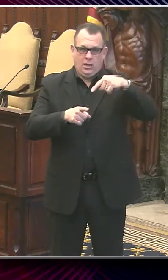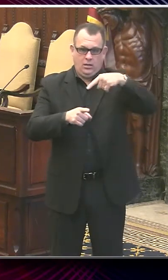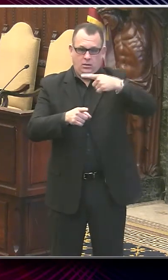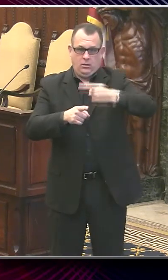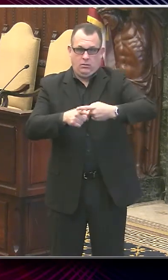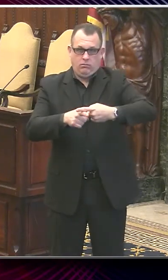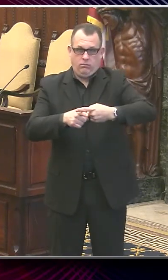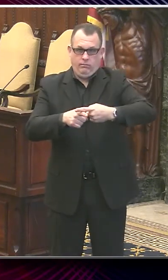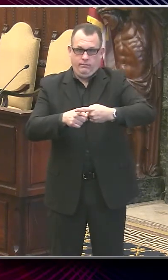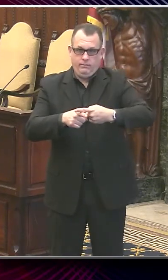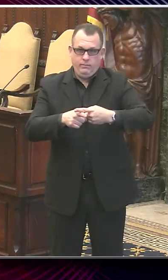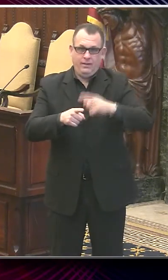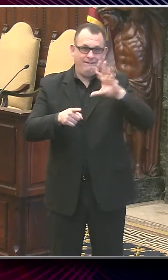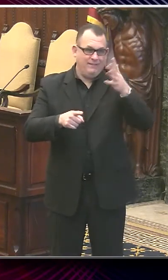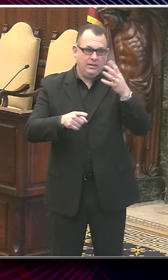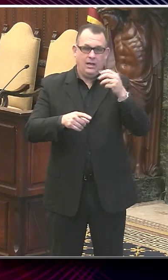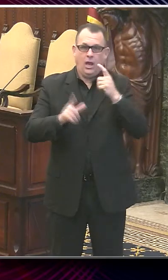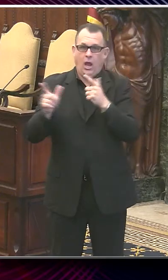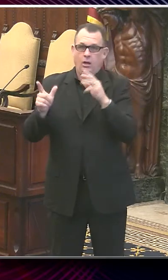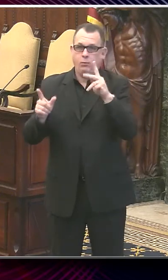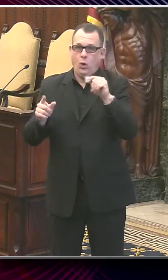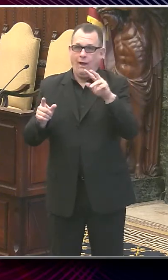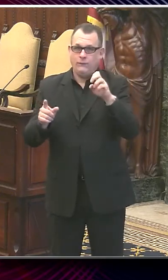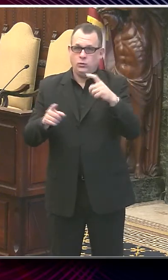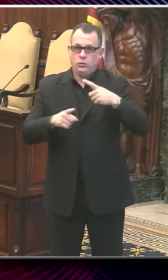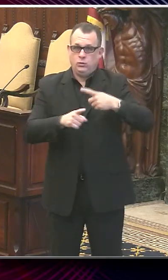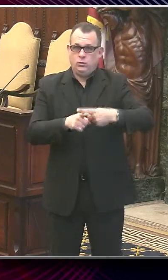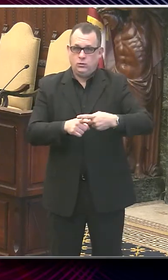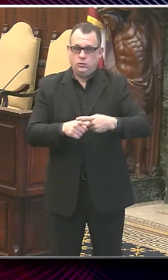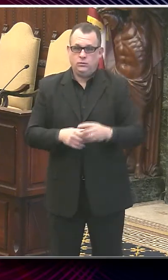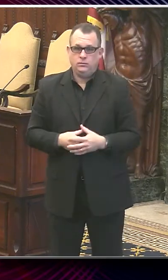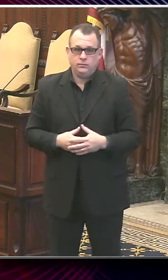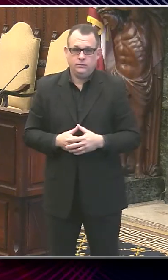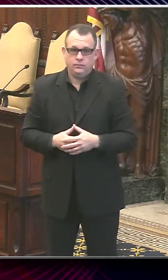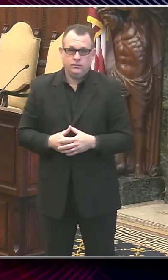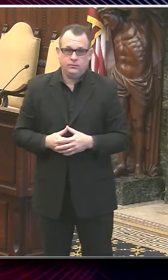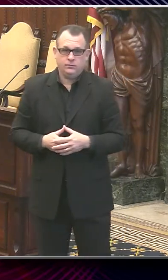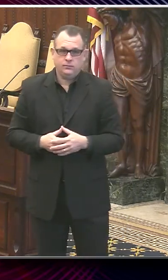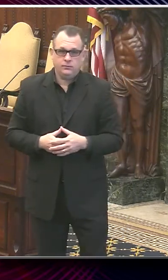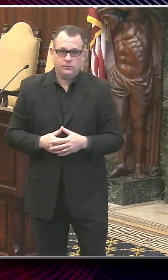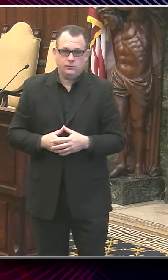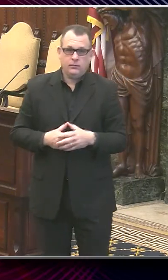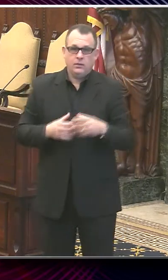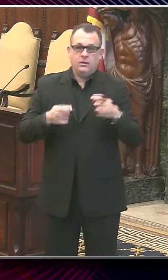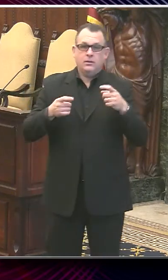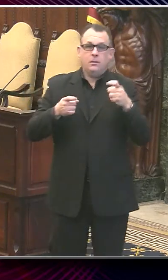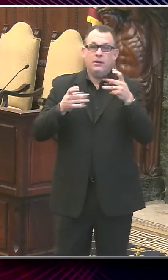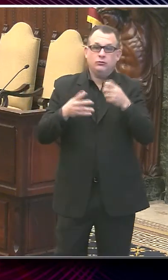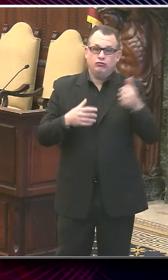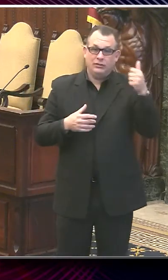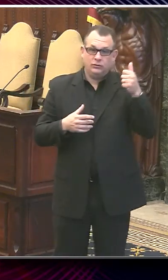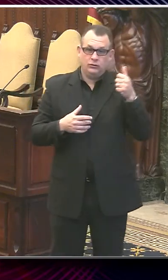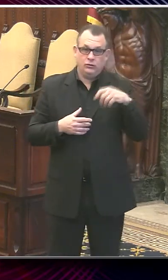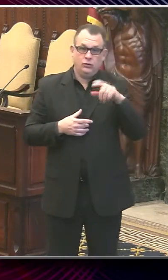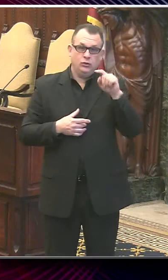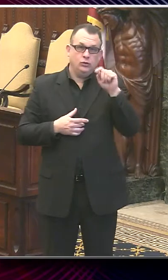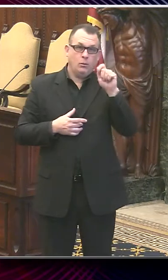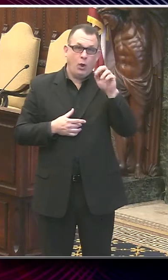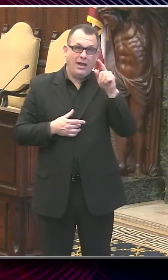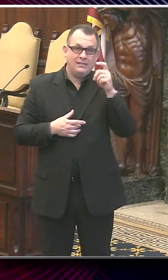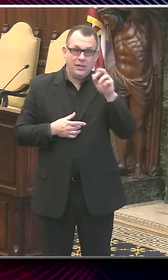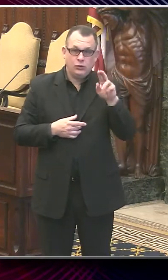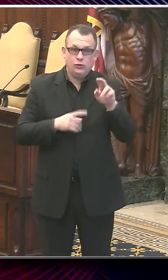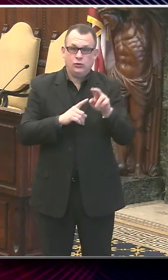will be at 5th Street and Hunting Park Avenue. Today, we are joined by Managing Director Tumar Alexander, and for